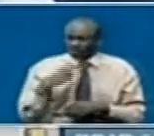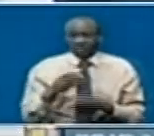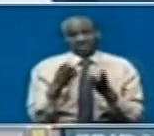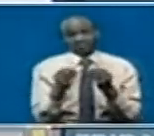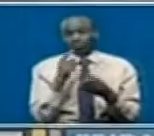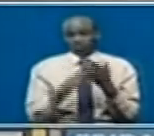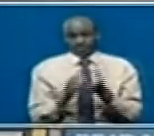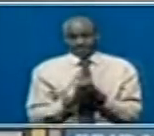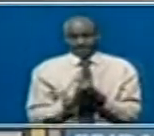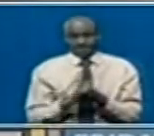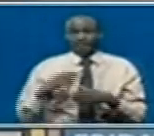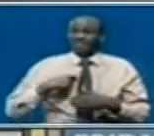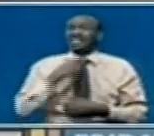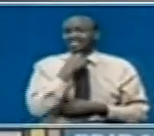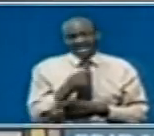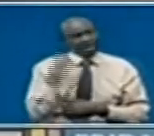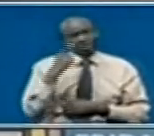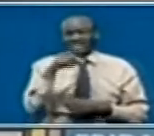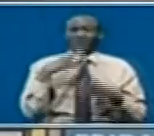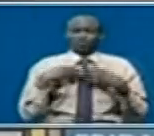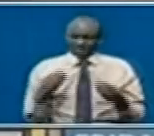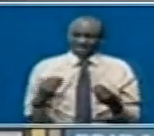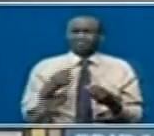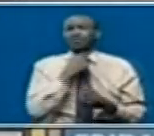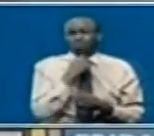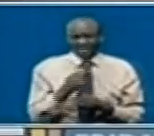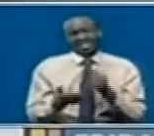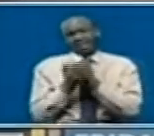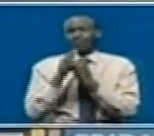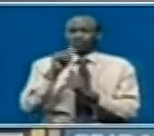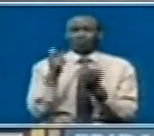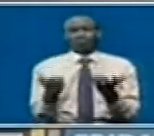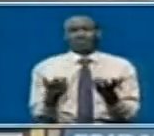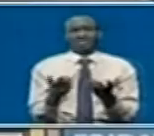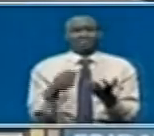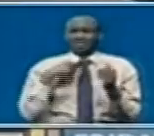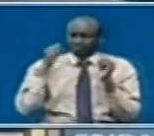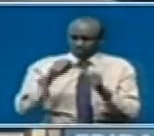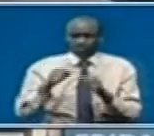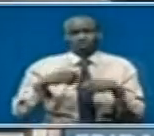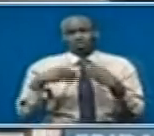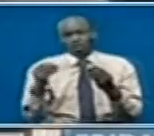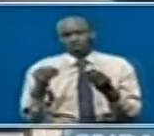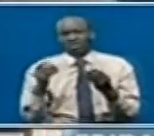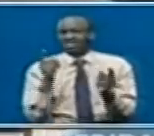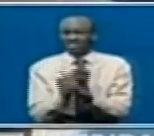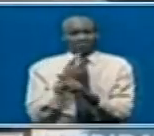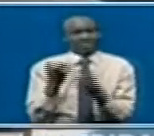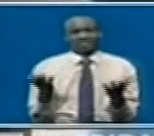simple. Mimi nataka tu apone, nataka pia usaidizi, hata naweza kumpeleka hata end.